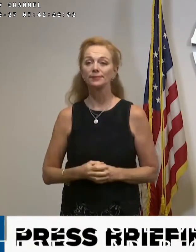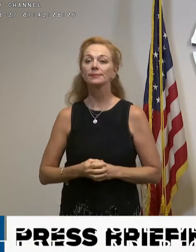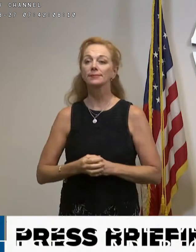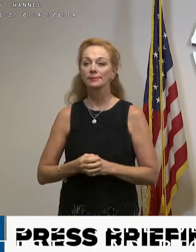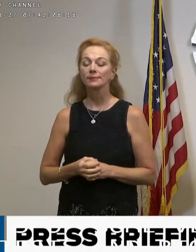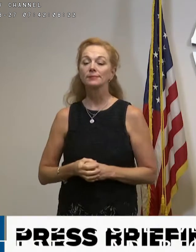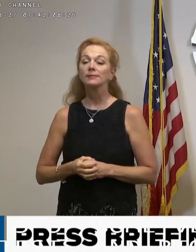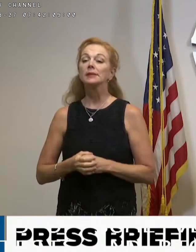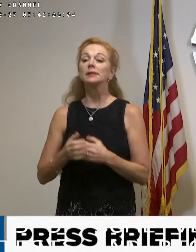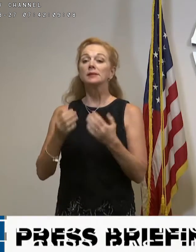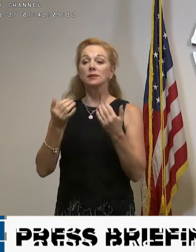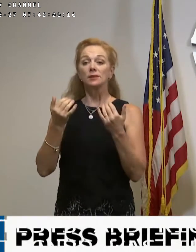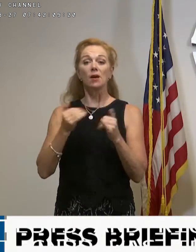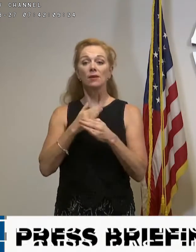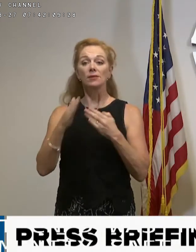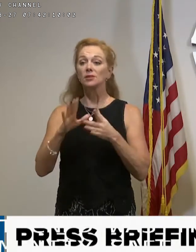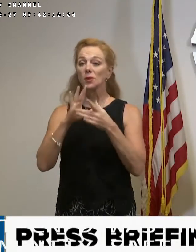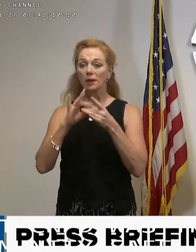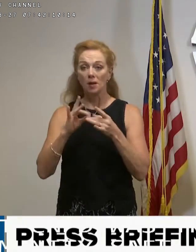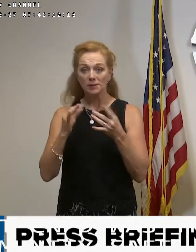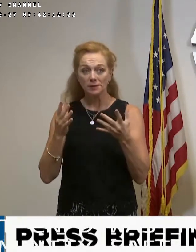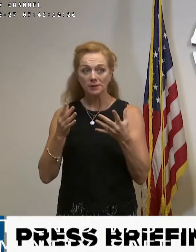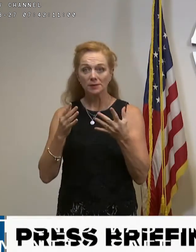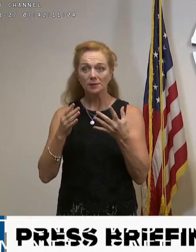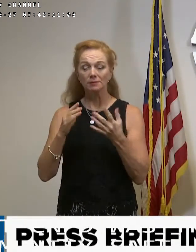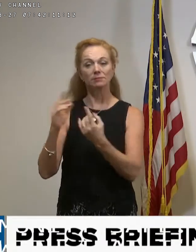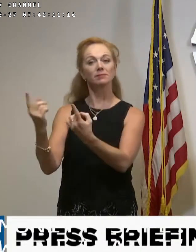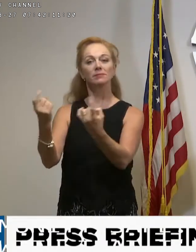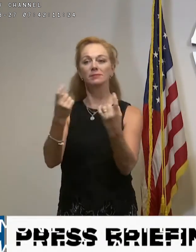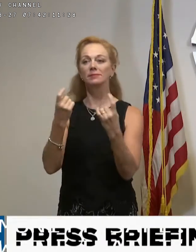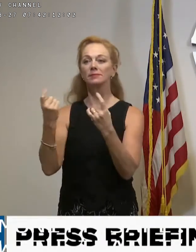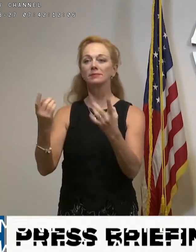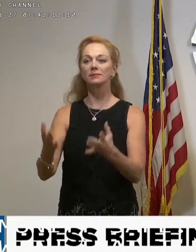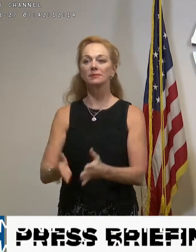that, I'll finish with my comments and take any questions.